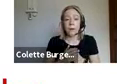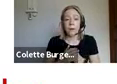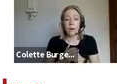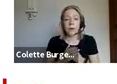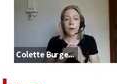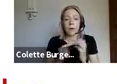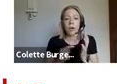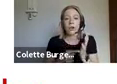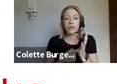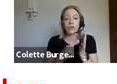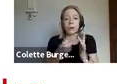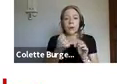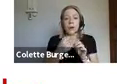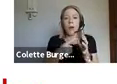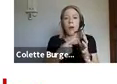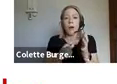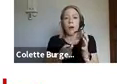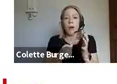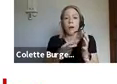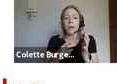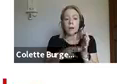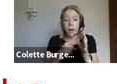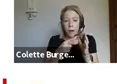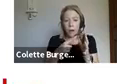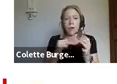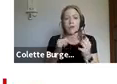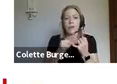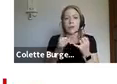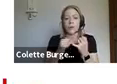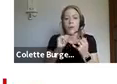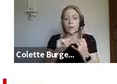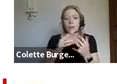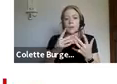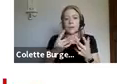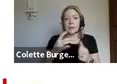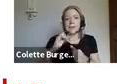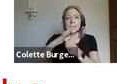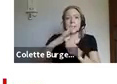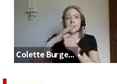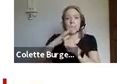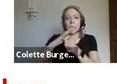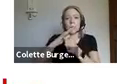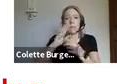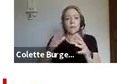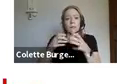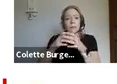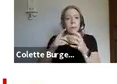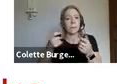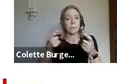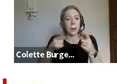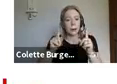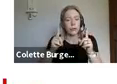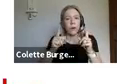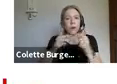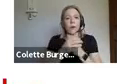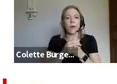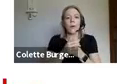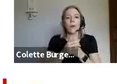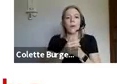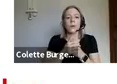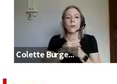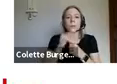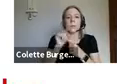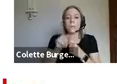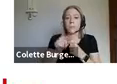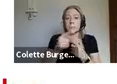Dragana Sretanov, who is a senior team manager in Early Childhood Programme of Open Society Foundations. Dragana has